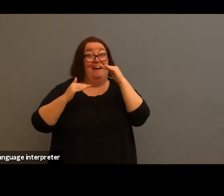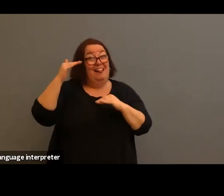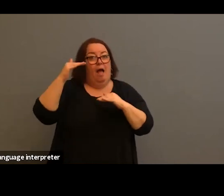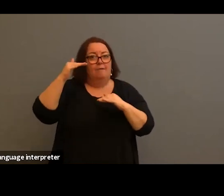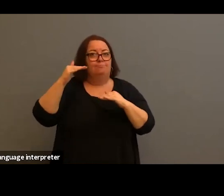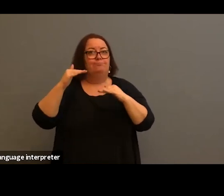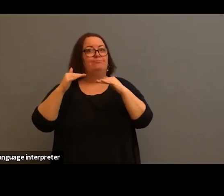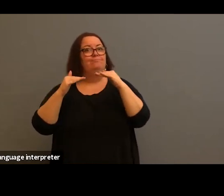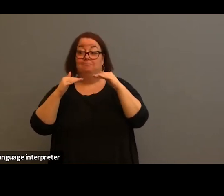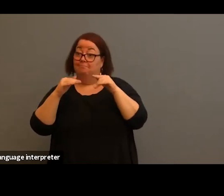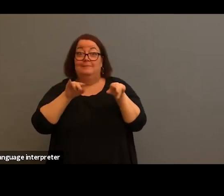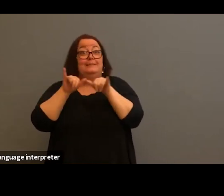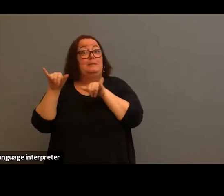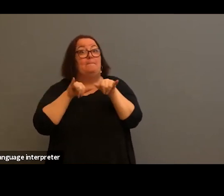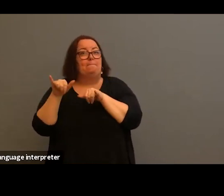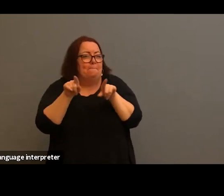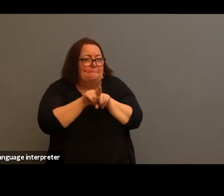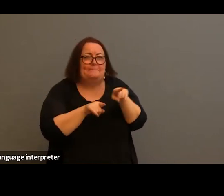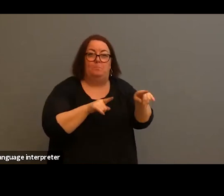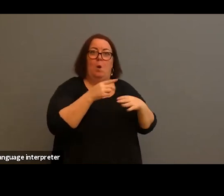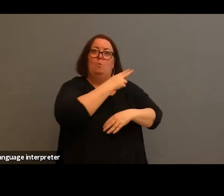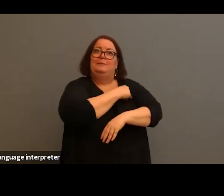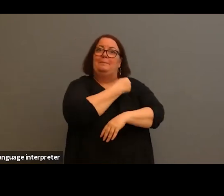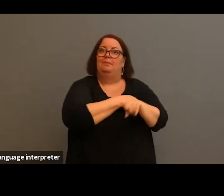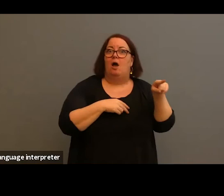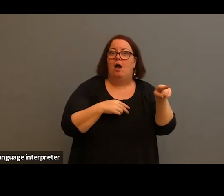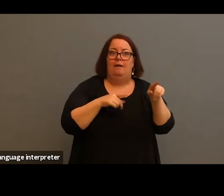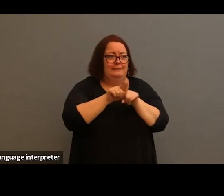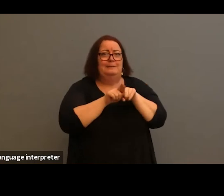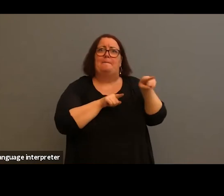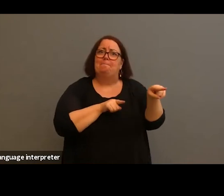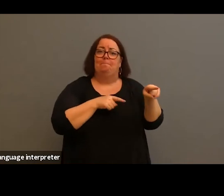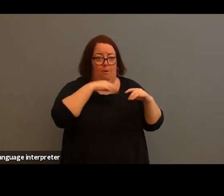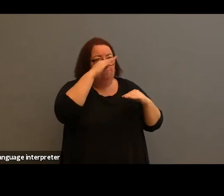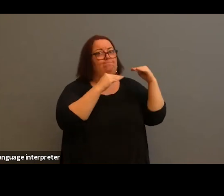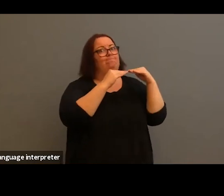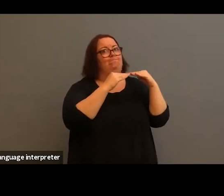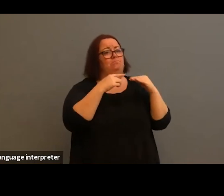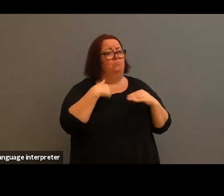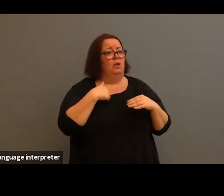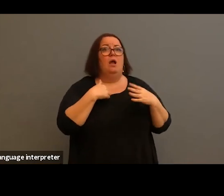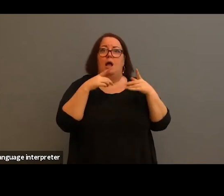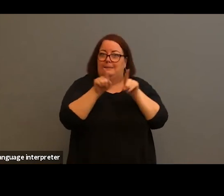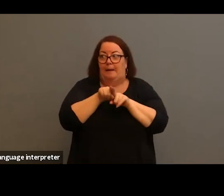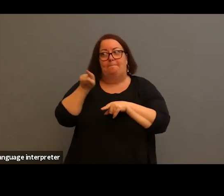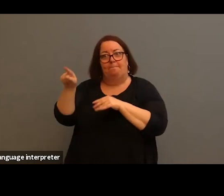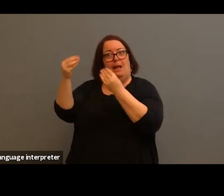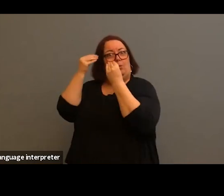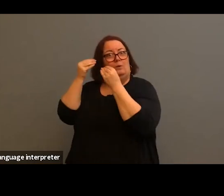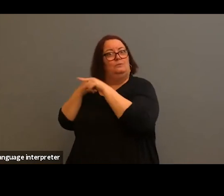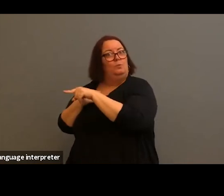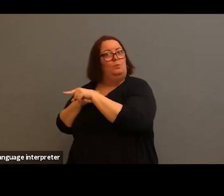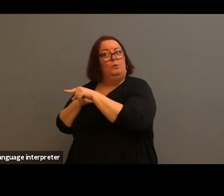And these have to be seen from an equal treatment perspective, where persons with disabilities, as stated